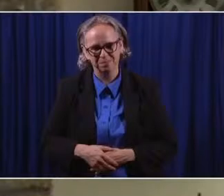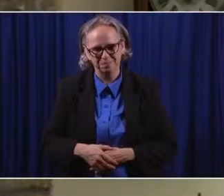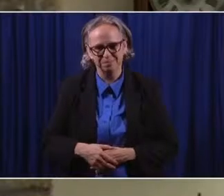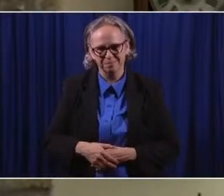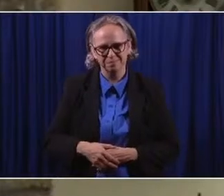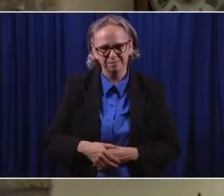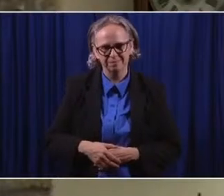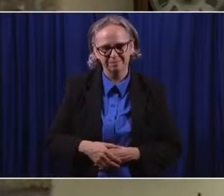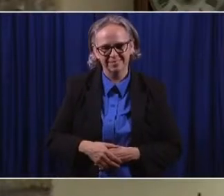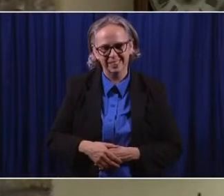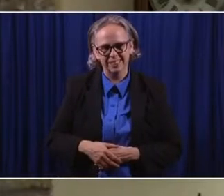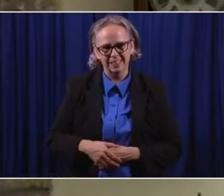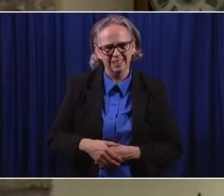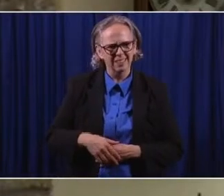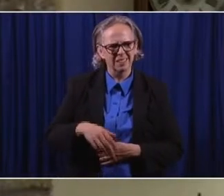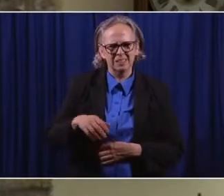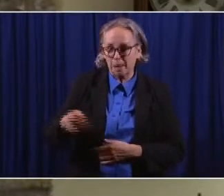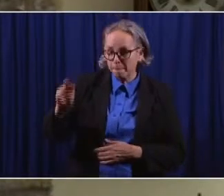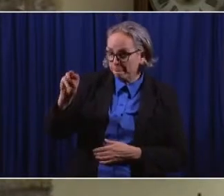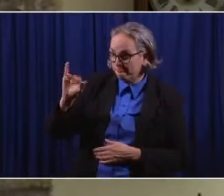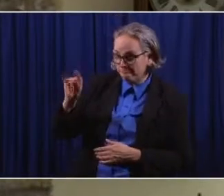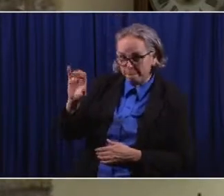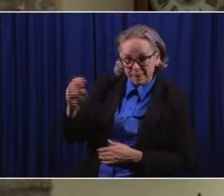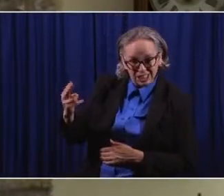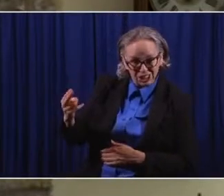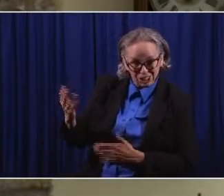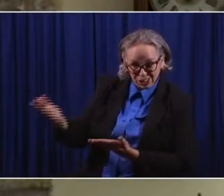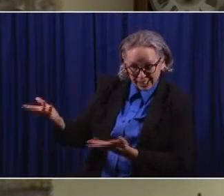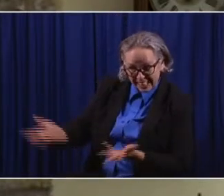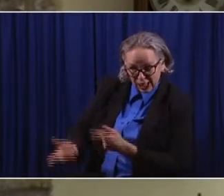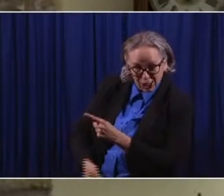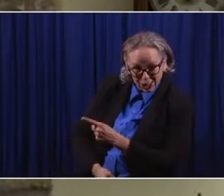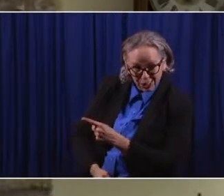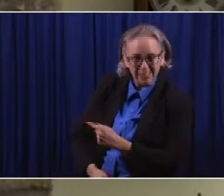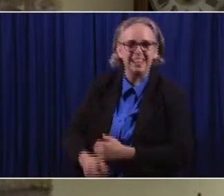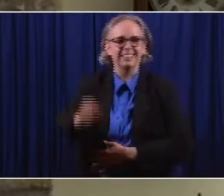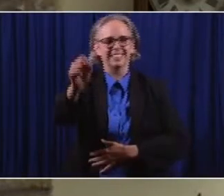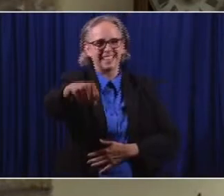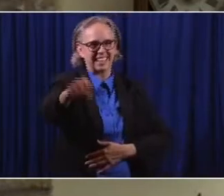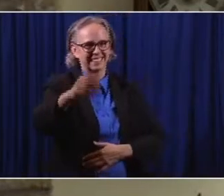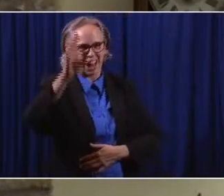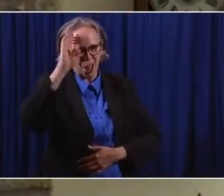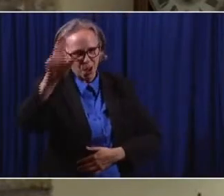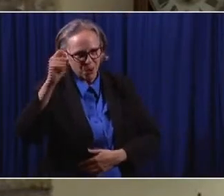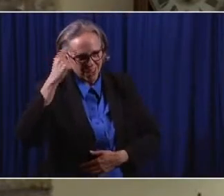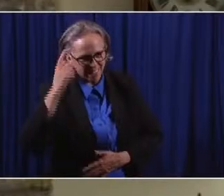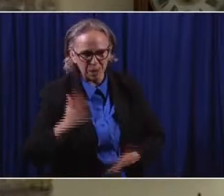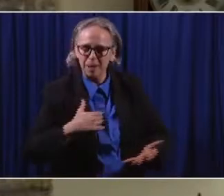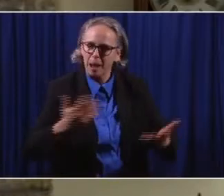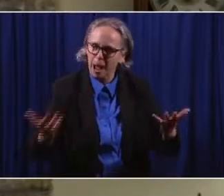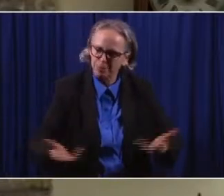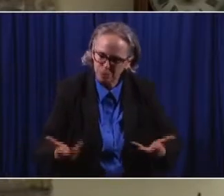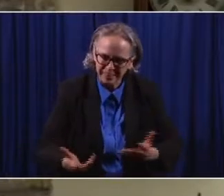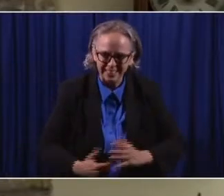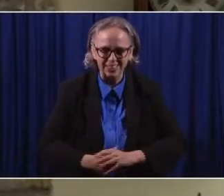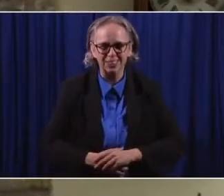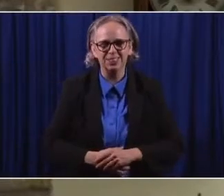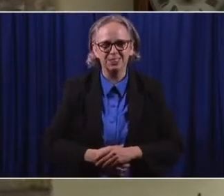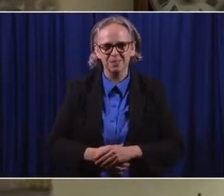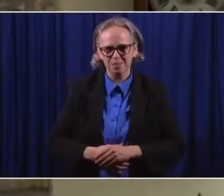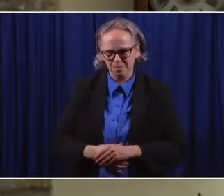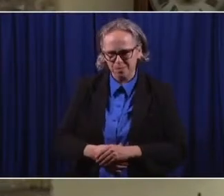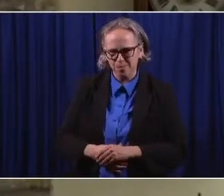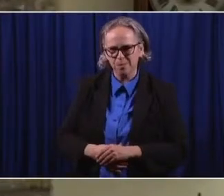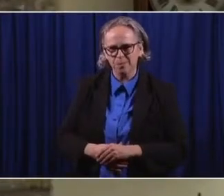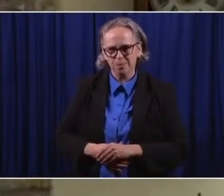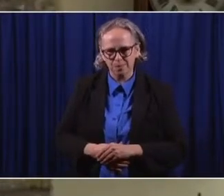Let's actually go to Mitch. Mitch, you on there? Yes, hi, Governor. Happy to be here. Mitch,